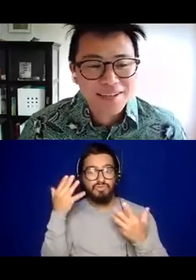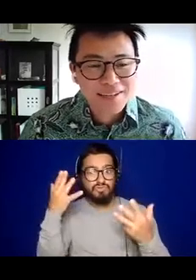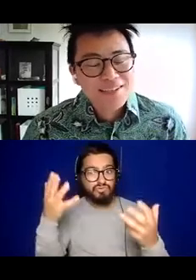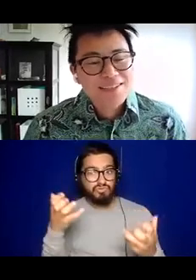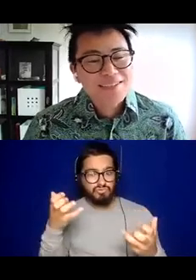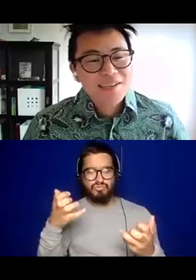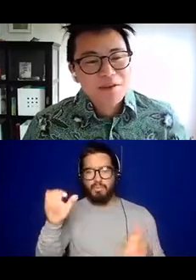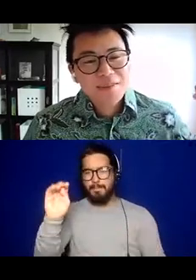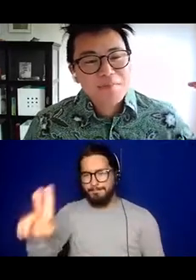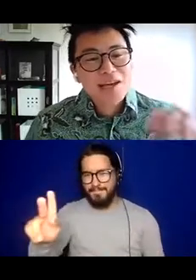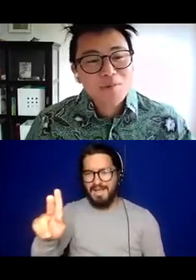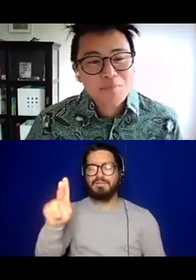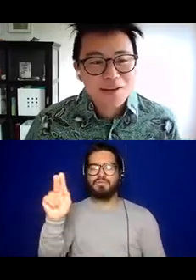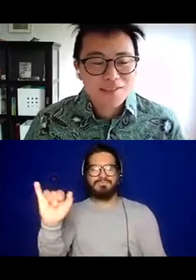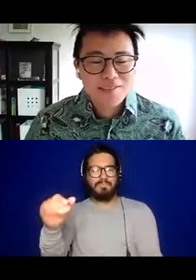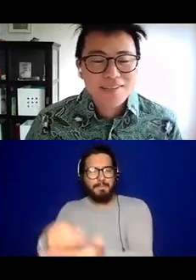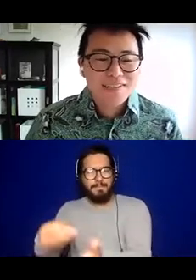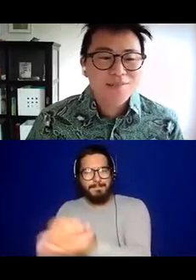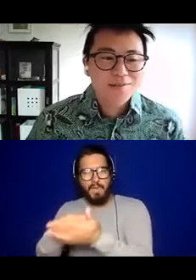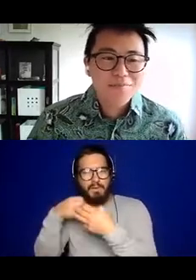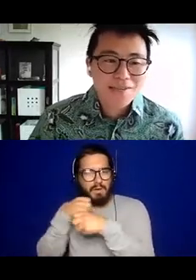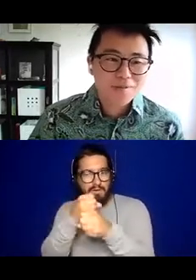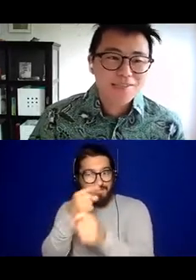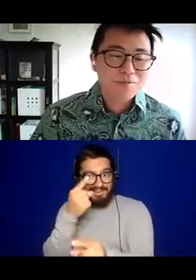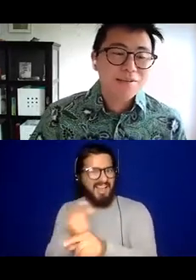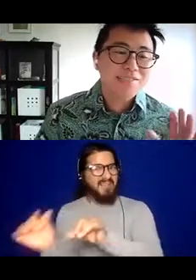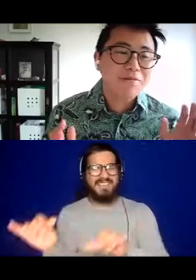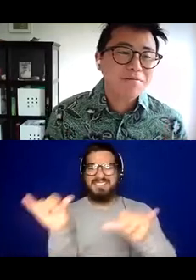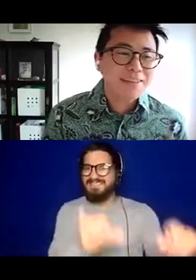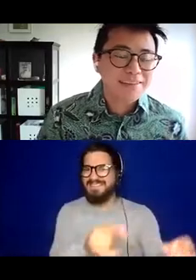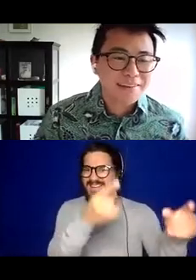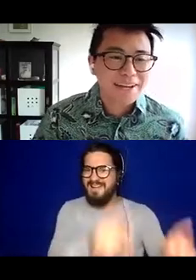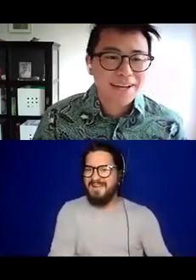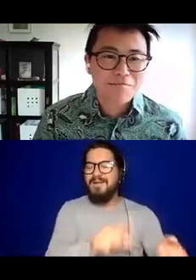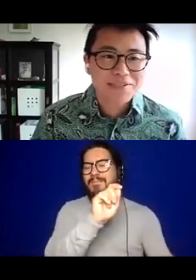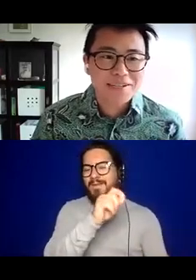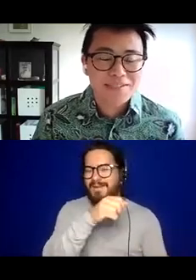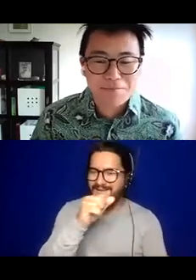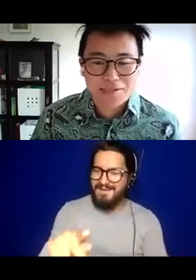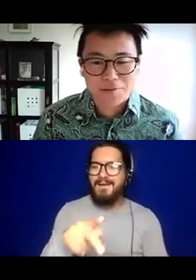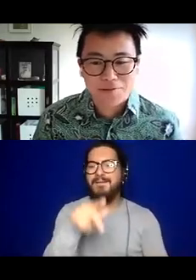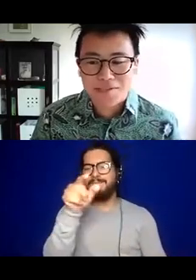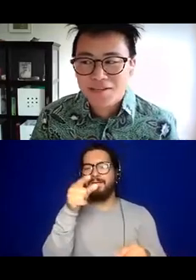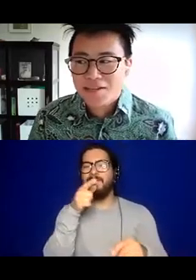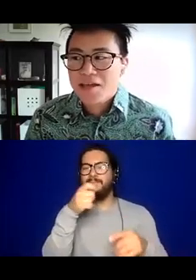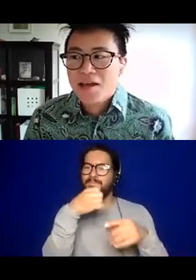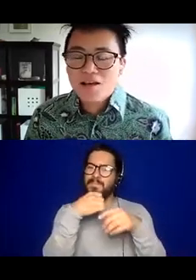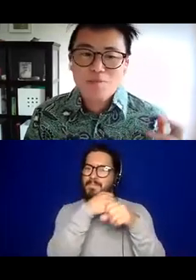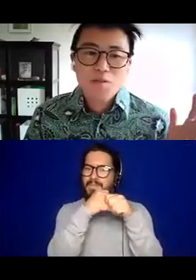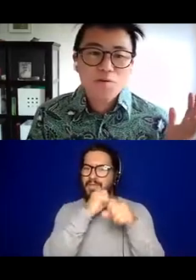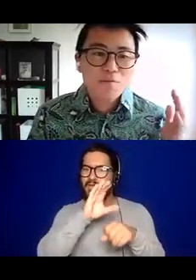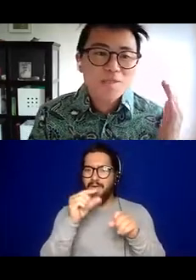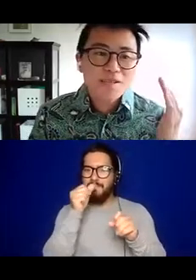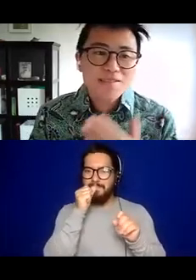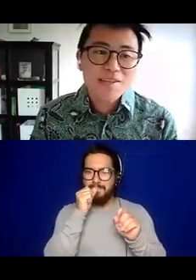your money. Same way with the password manager. It stores your passwords and you want it to be really good at protecting your